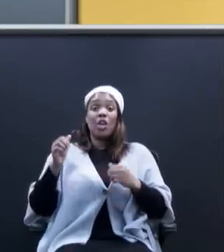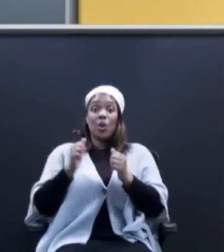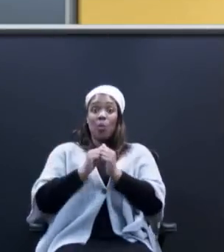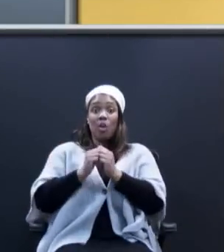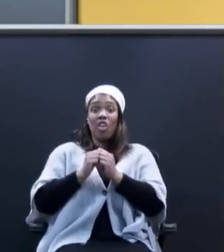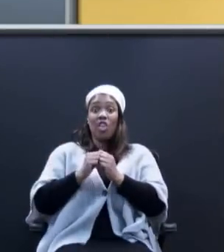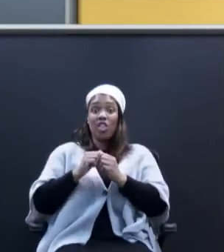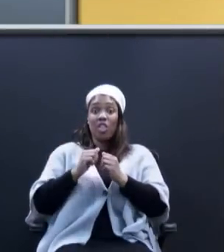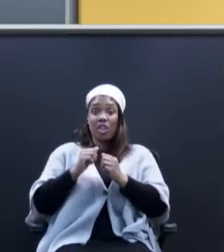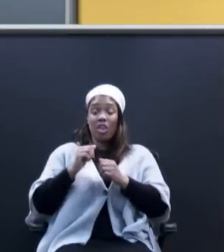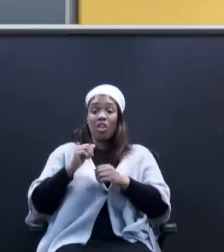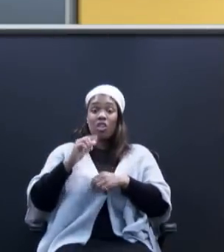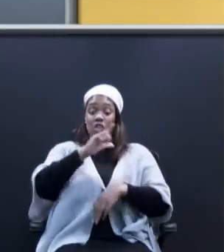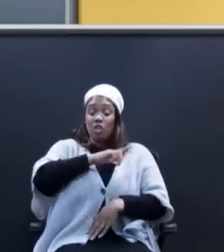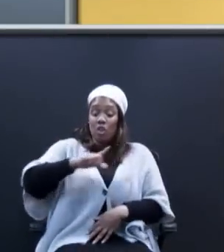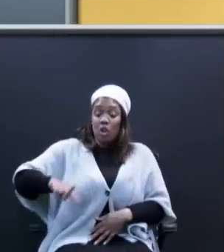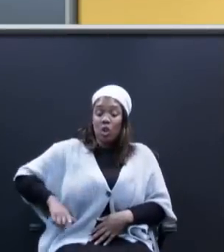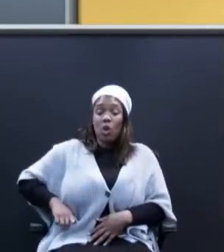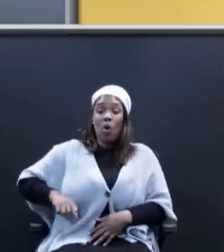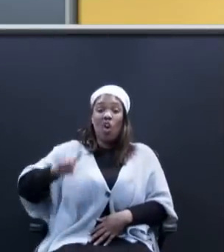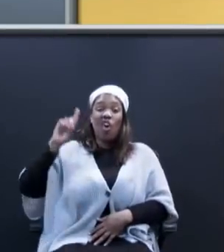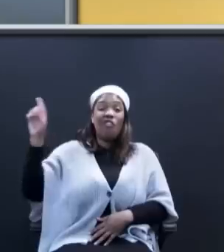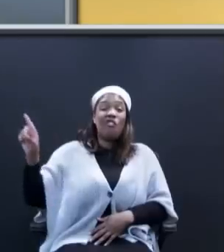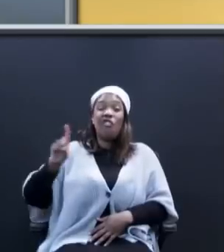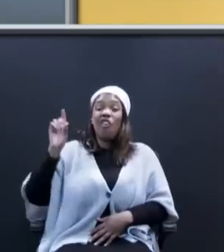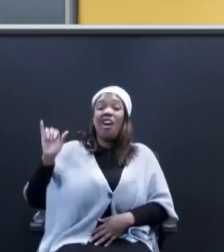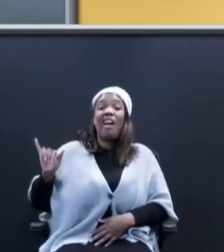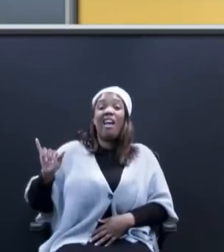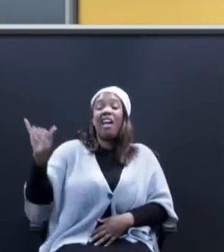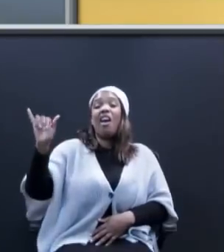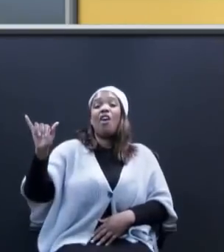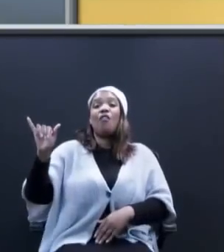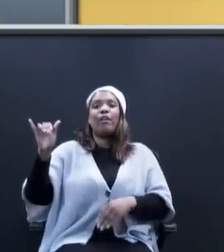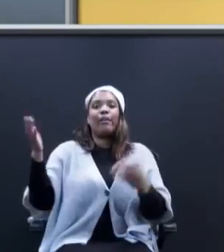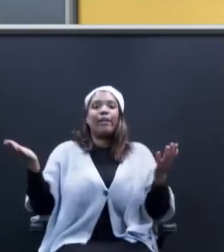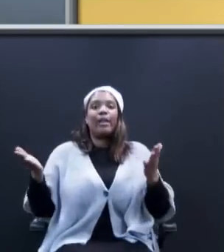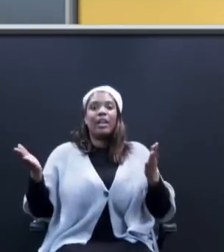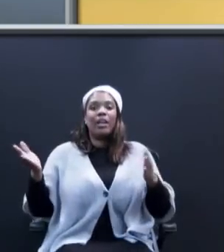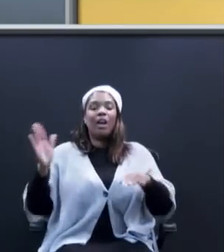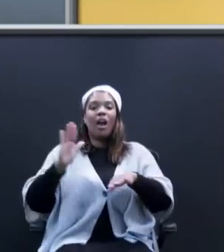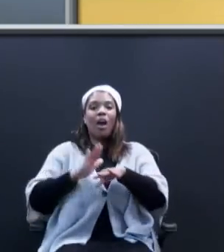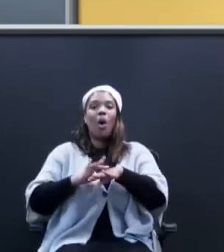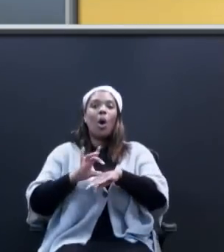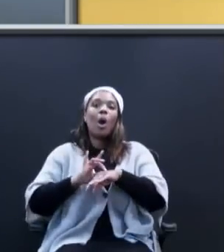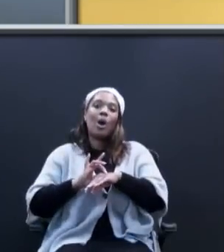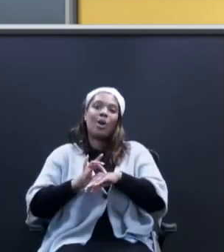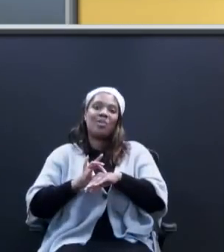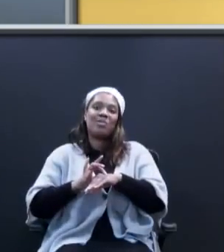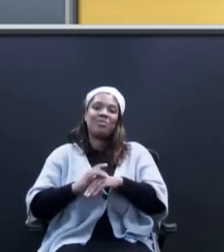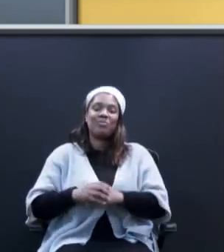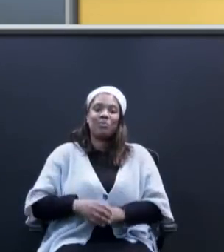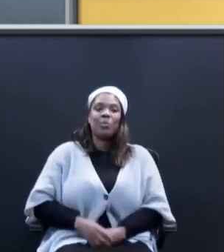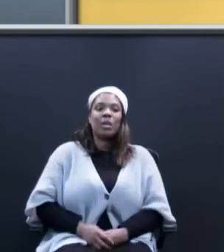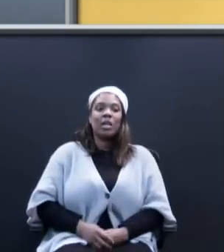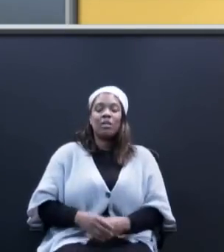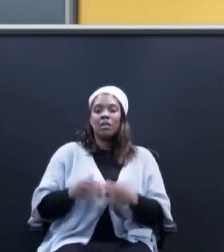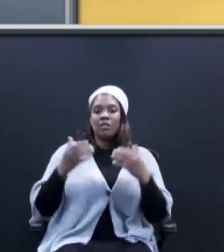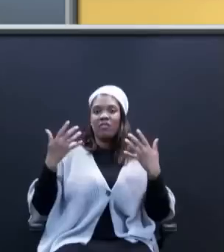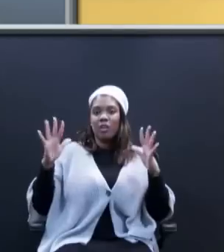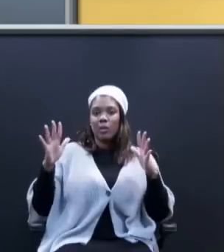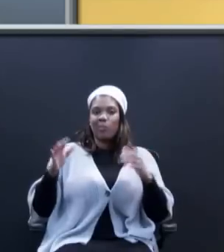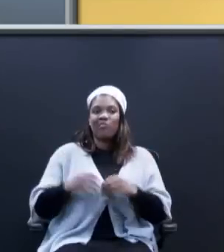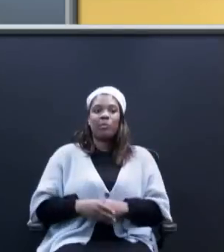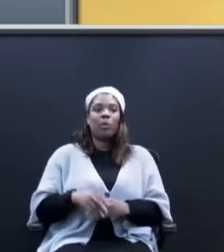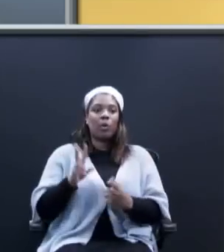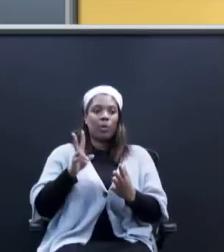but we ain't doing it today. Let's go into 1 Corinthians, the 15th chapter, because we are looking at the seventh trumpet, that trumpet